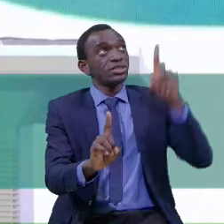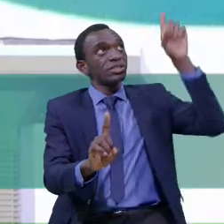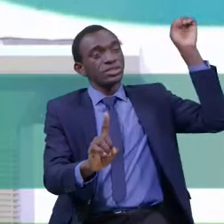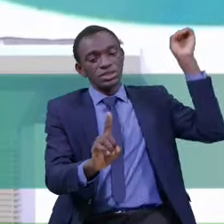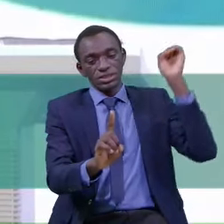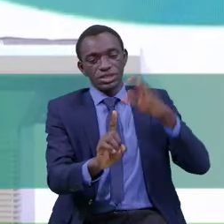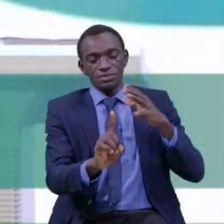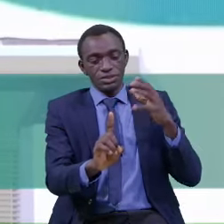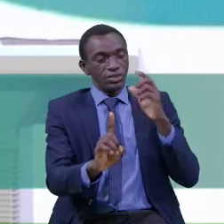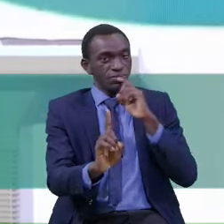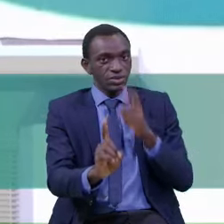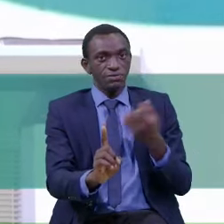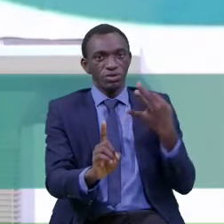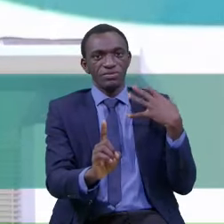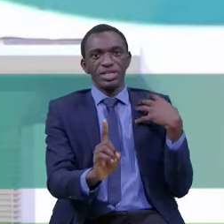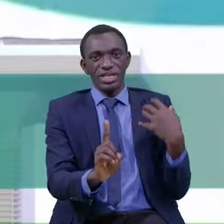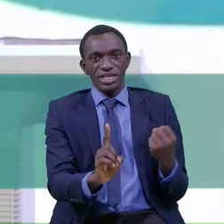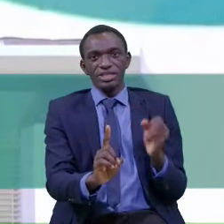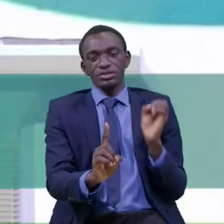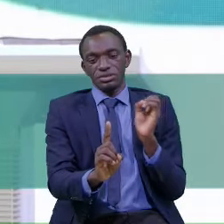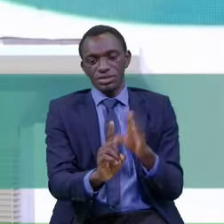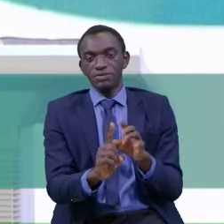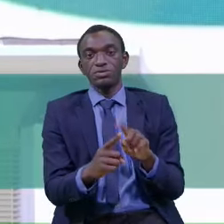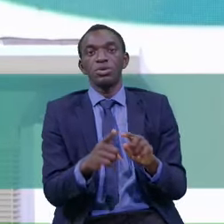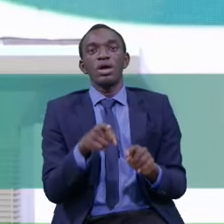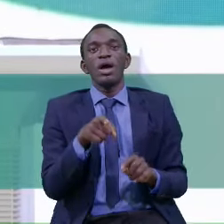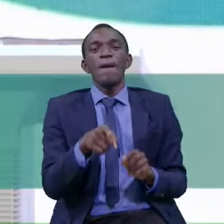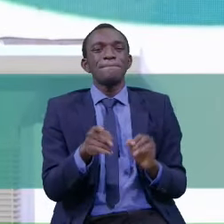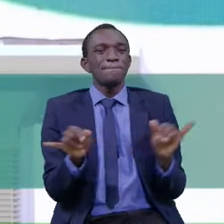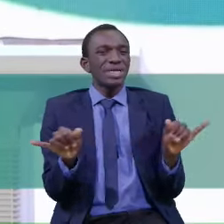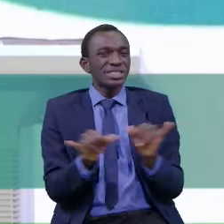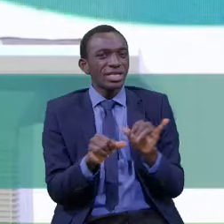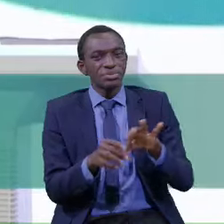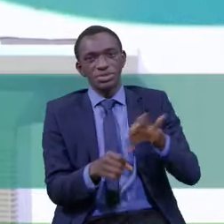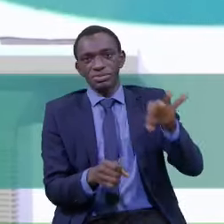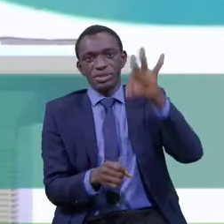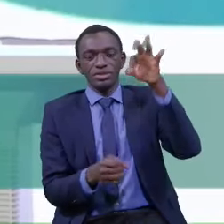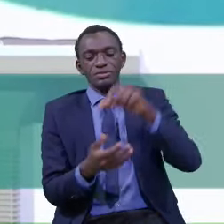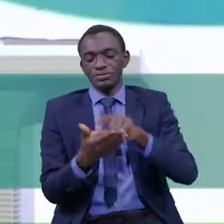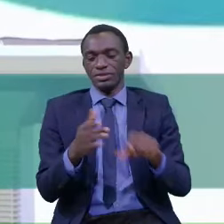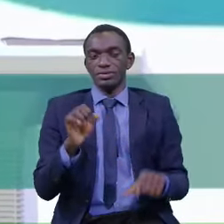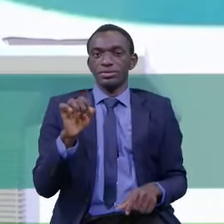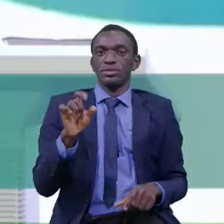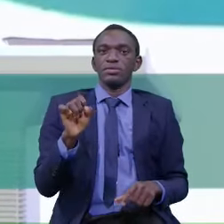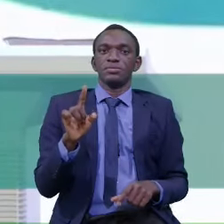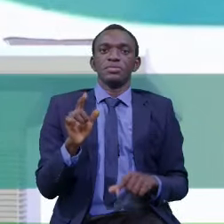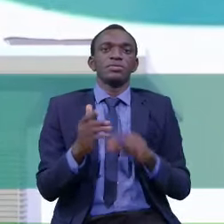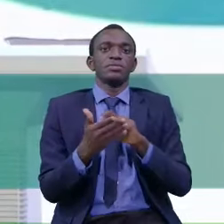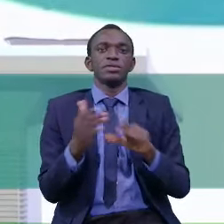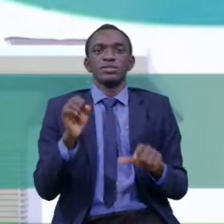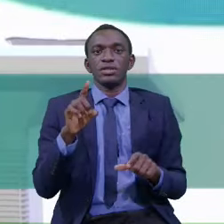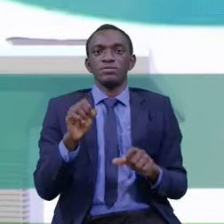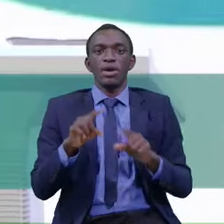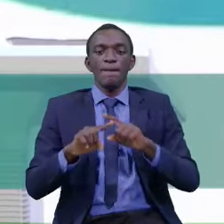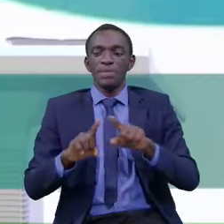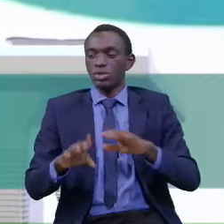verse, in verse 11. It tells us in verse 11, but all